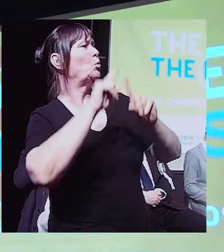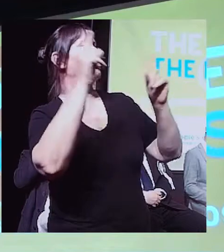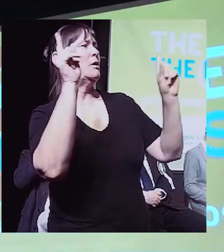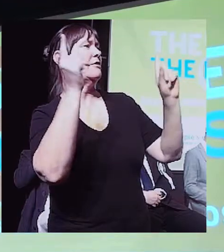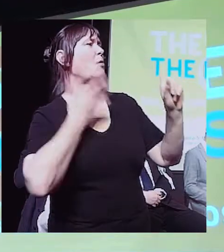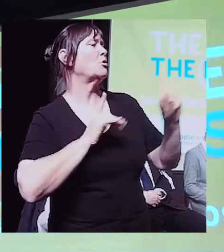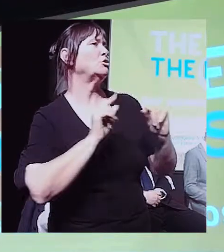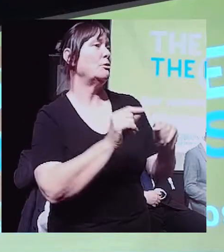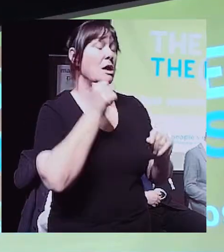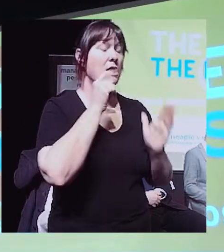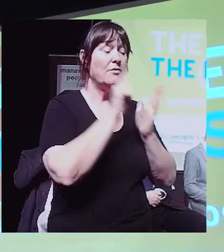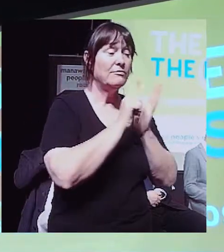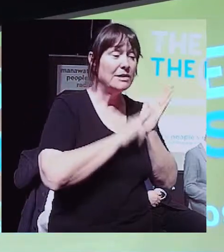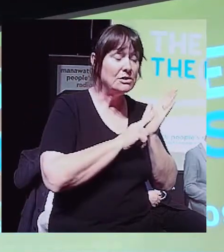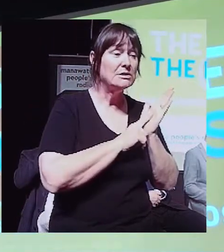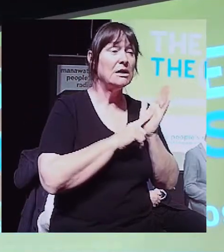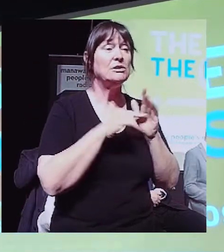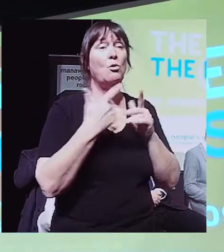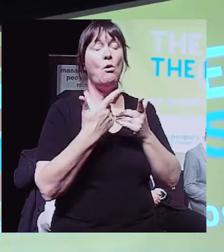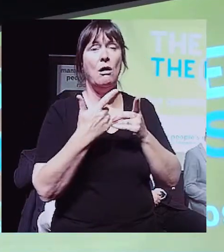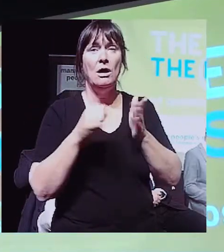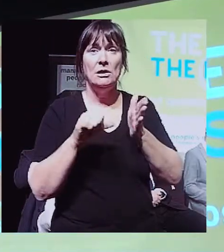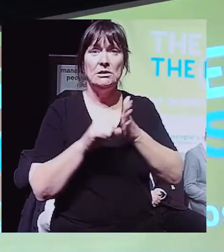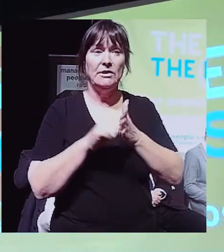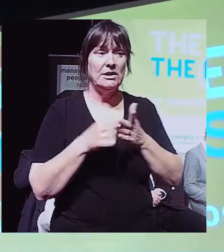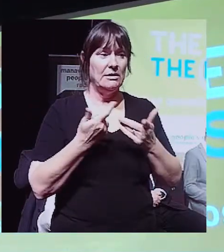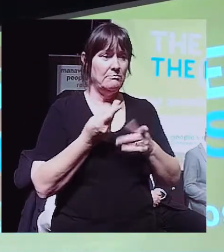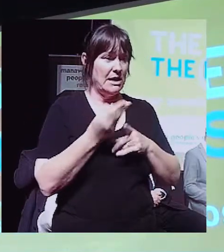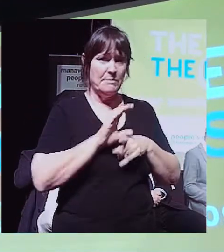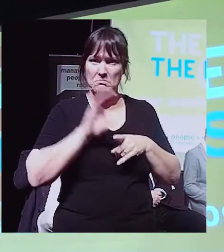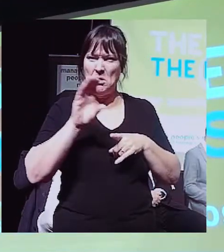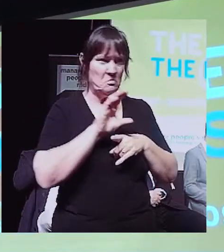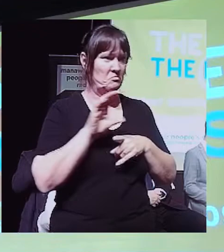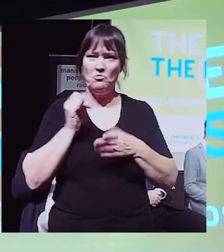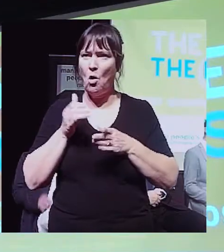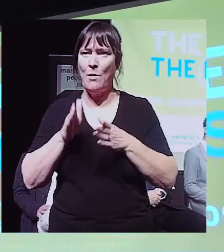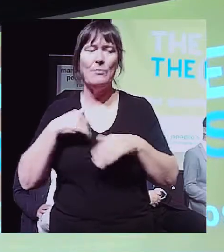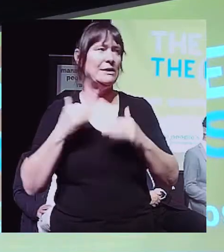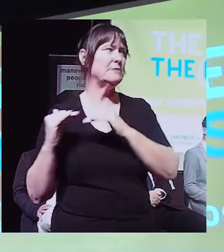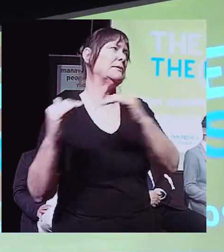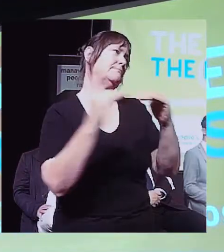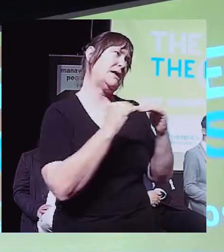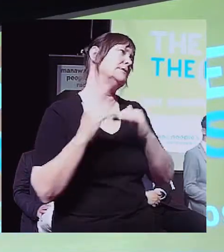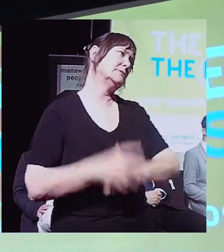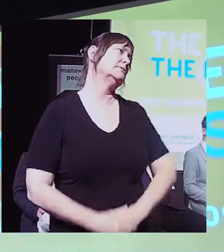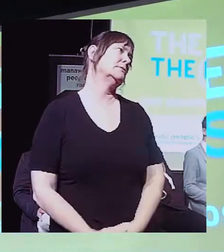have legislation, if we have difficulties from money going into the wrong areas, needs to be balanced out, then it should be doing